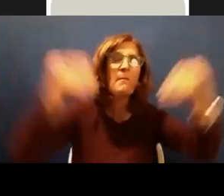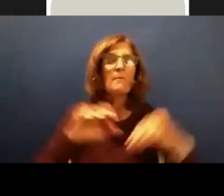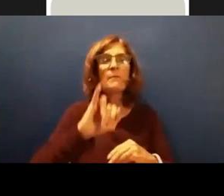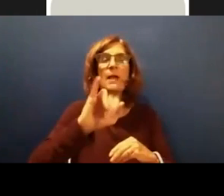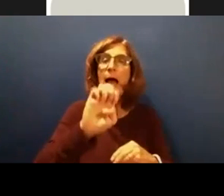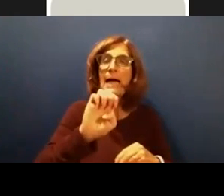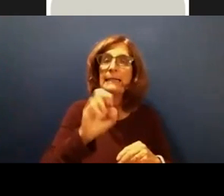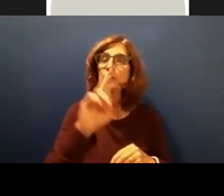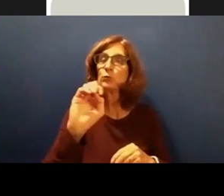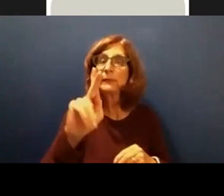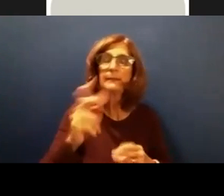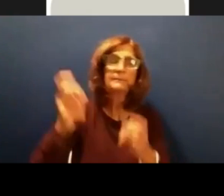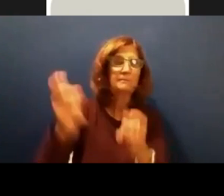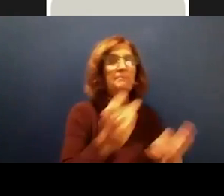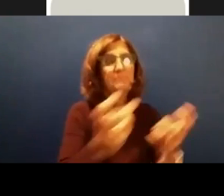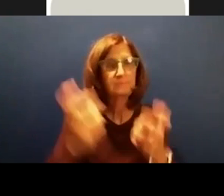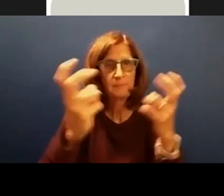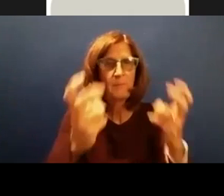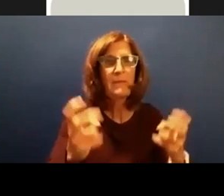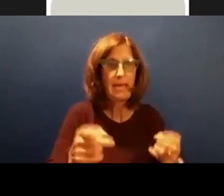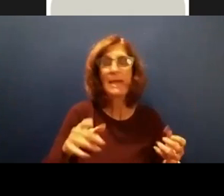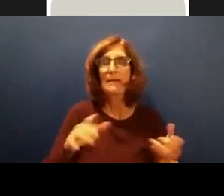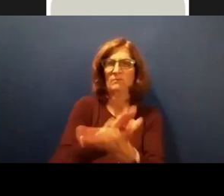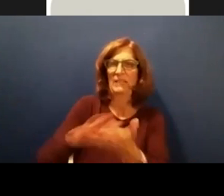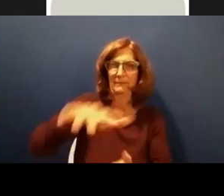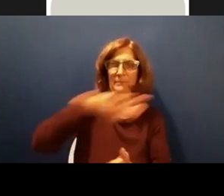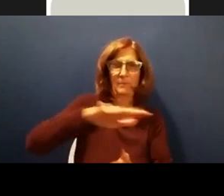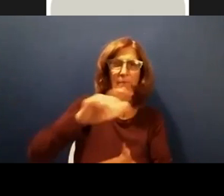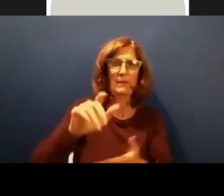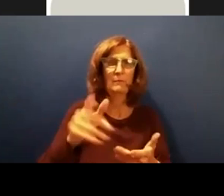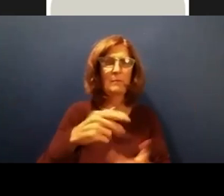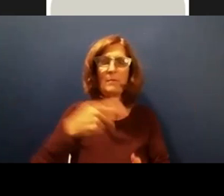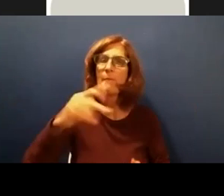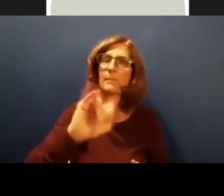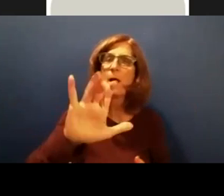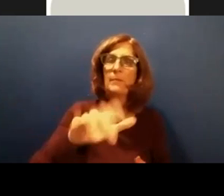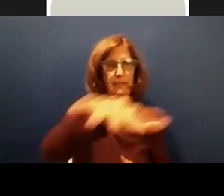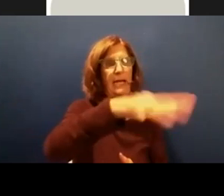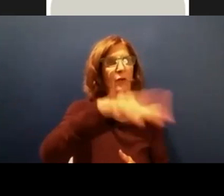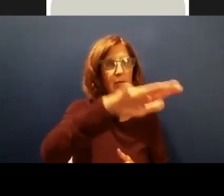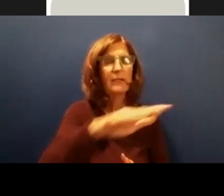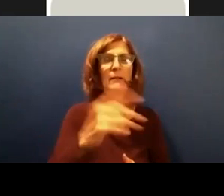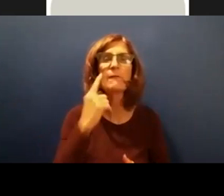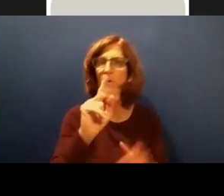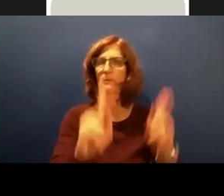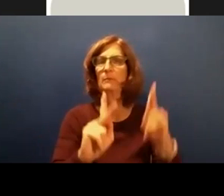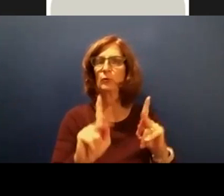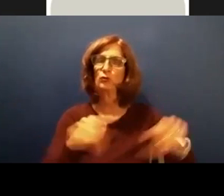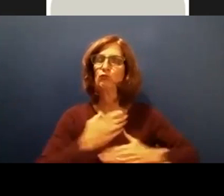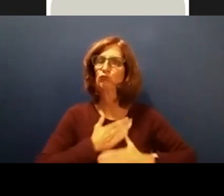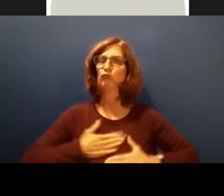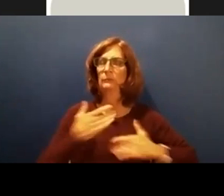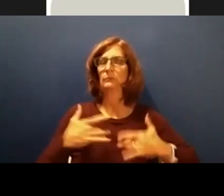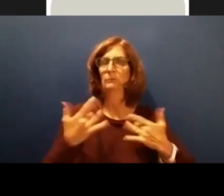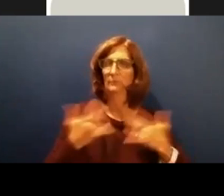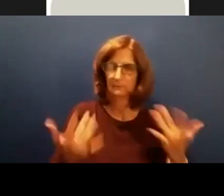kids, and a modern town square to the area, all of which will be publicly accessible and feature-free events. Increase